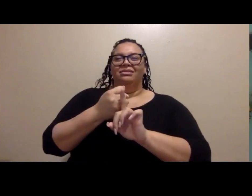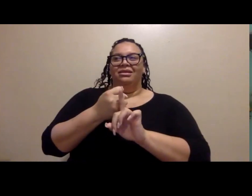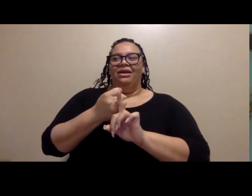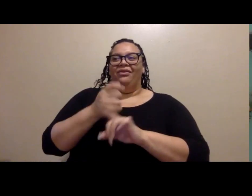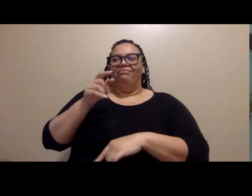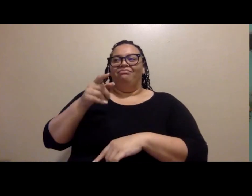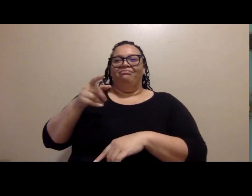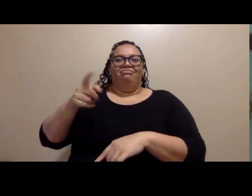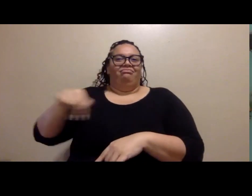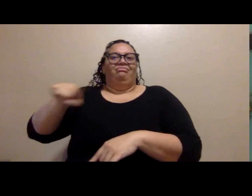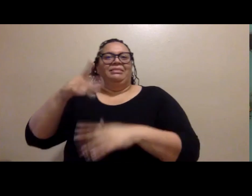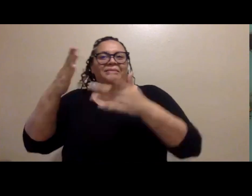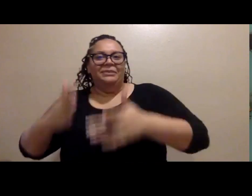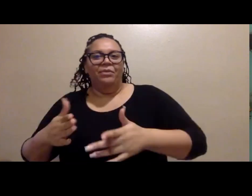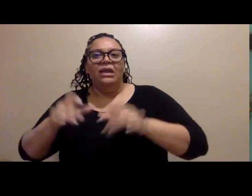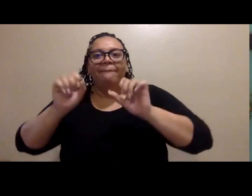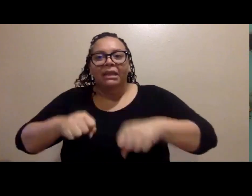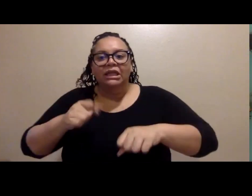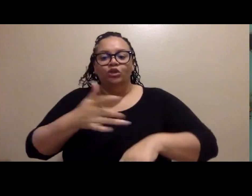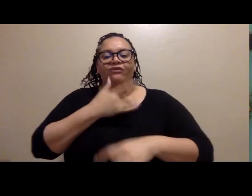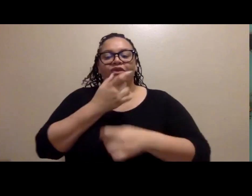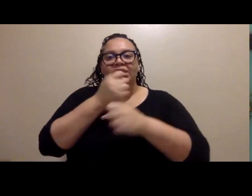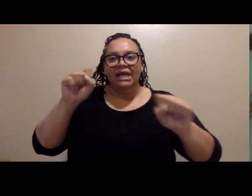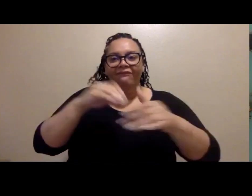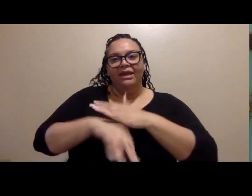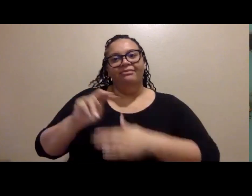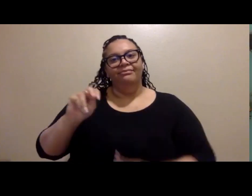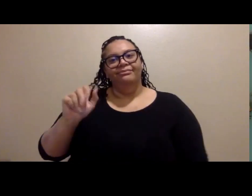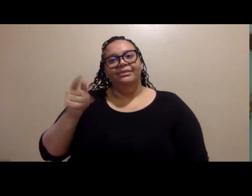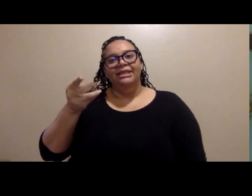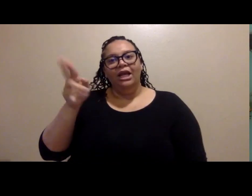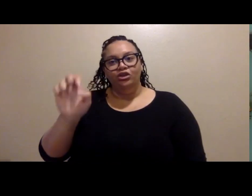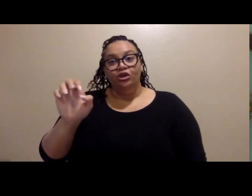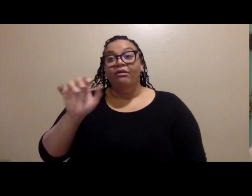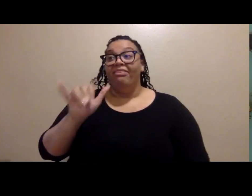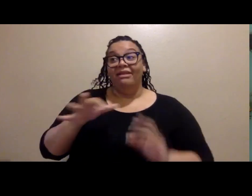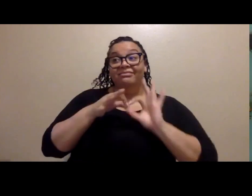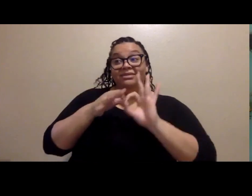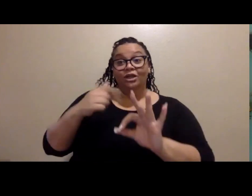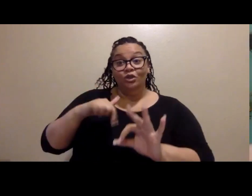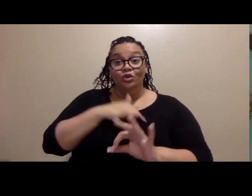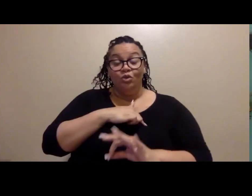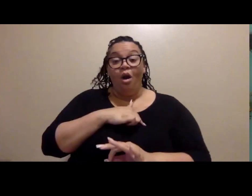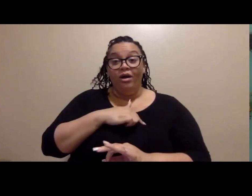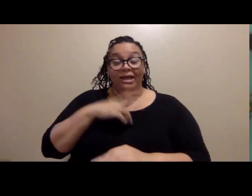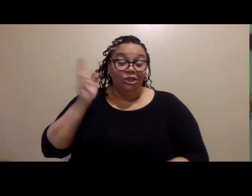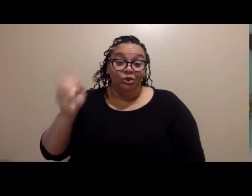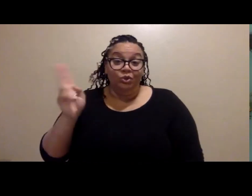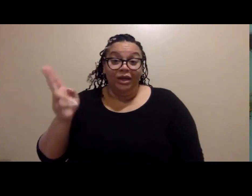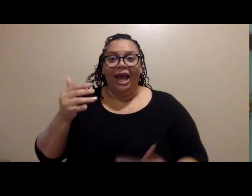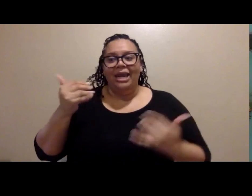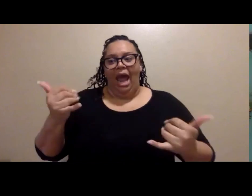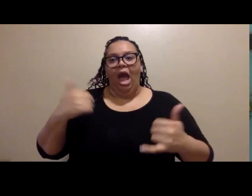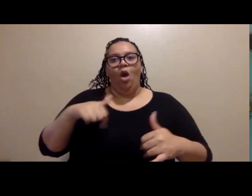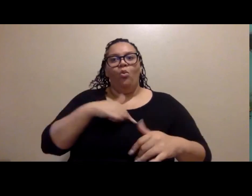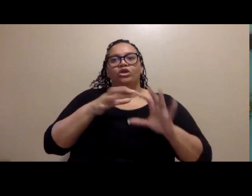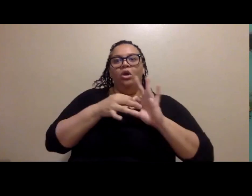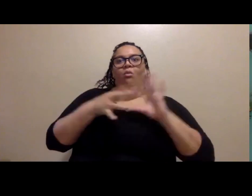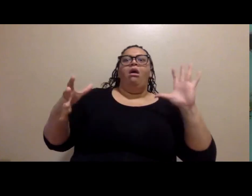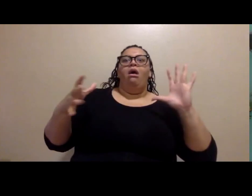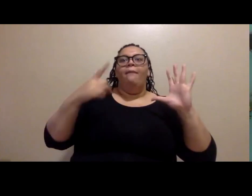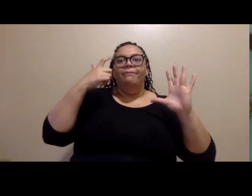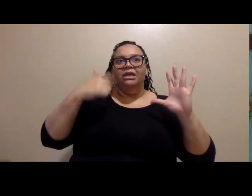nature, right? Something that was very connected to our ancestry, right? And now we're so disconnected from it because of the trauma that